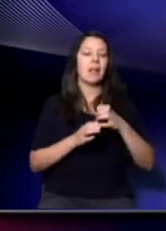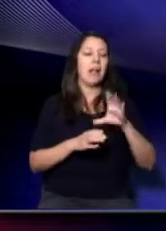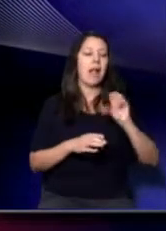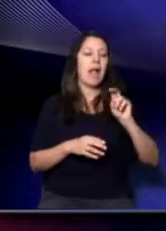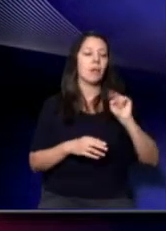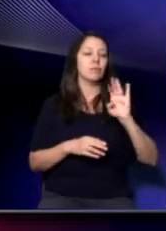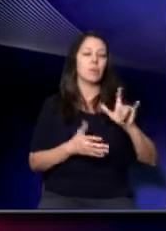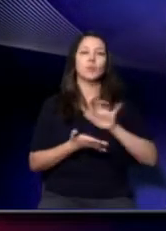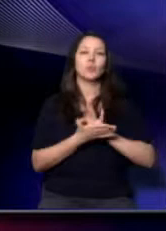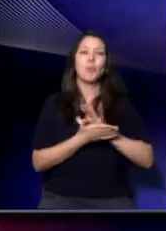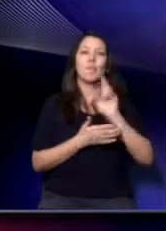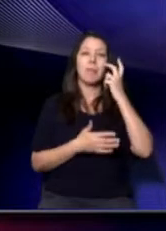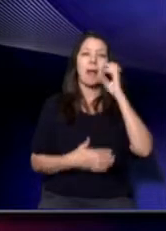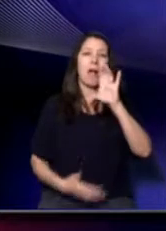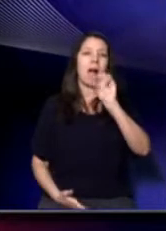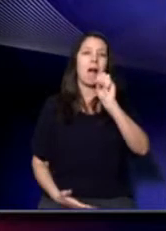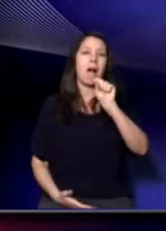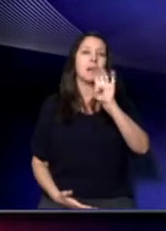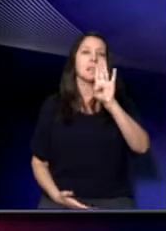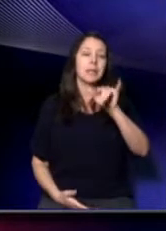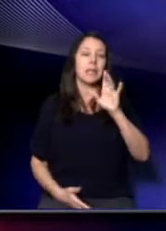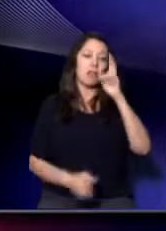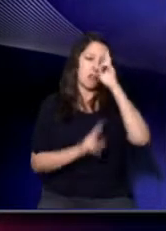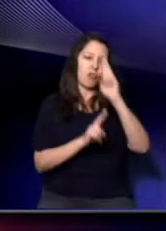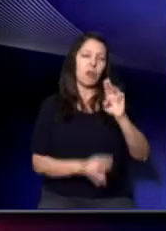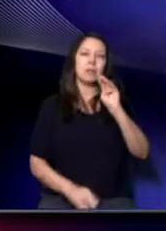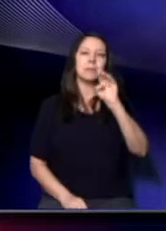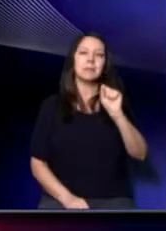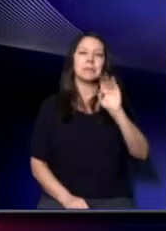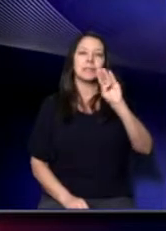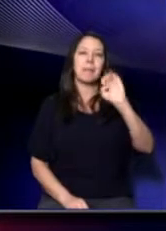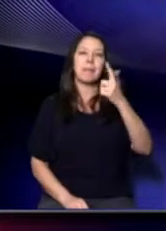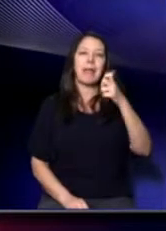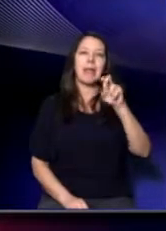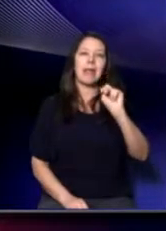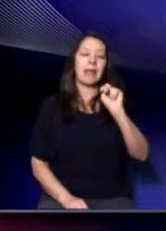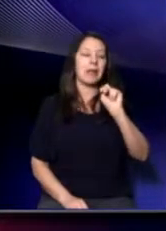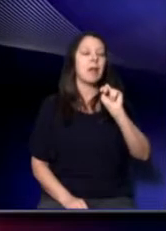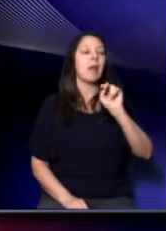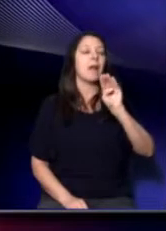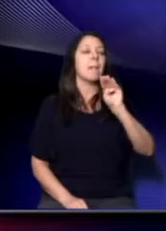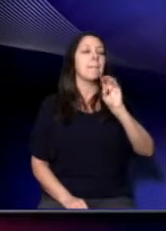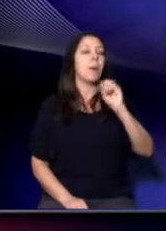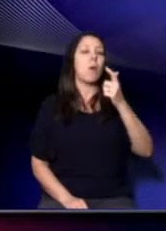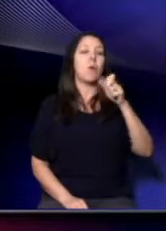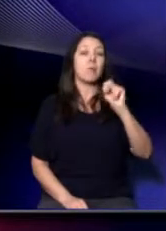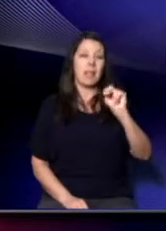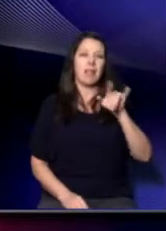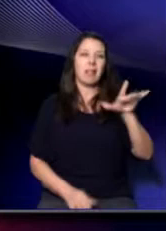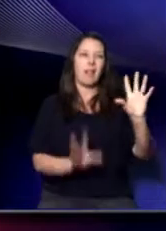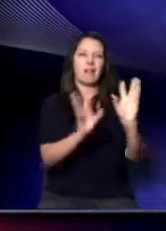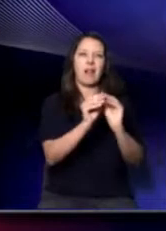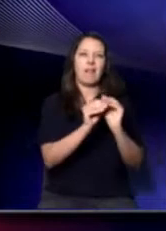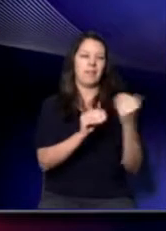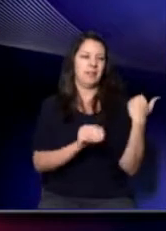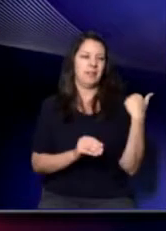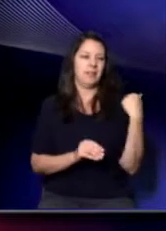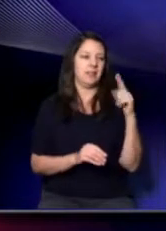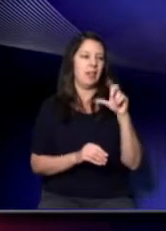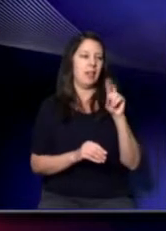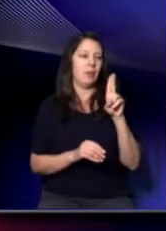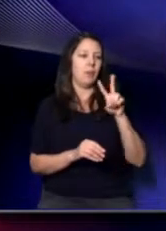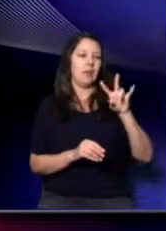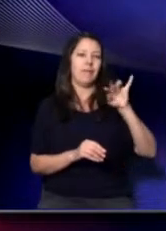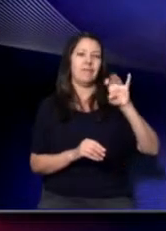the Blind, Cosby, honored Mrs. Megan Mogan at their conference in Louisville, Kentucky a few weeks back. She